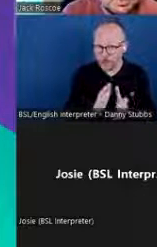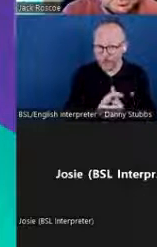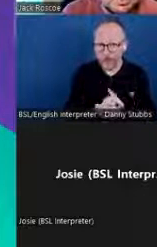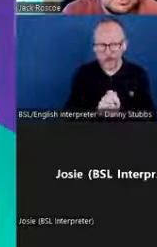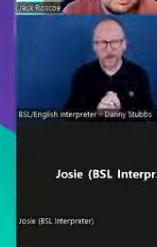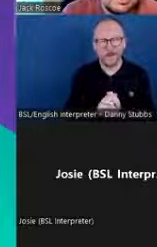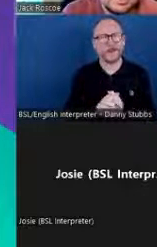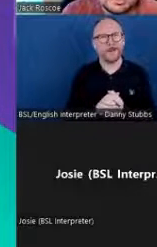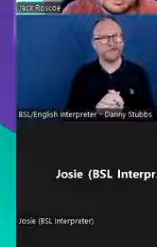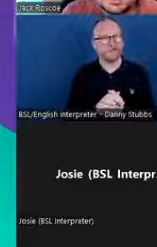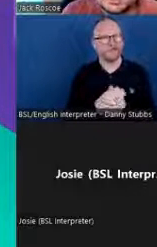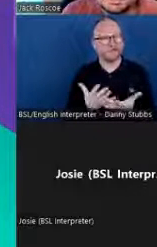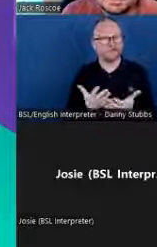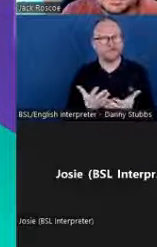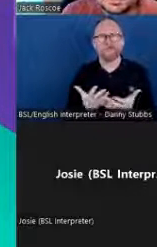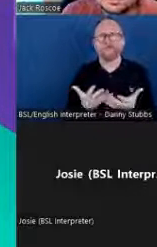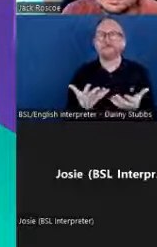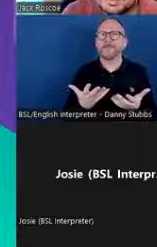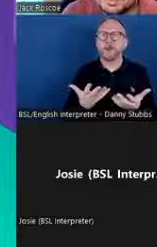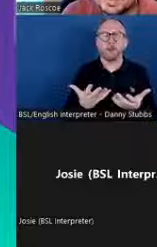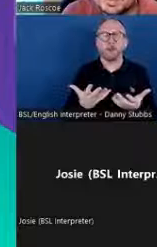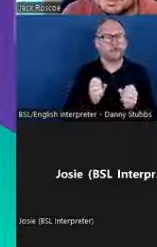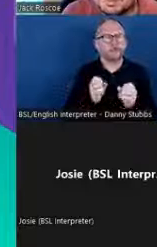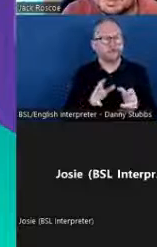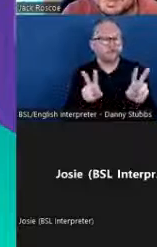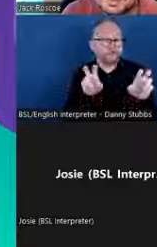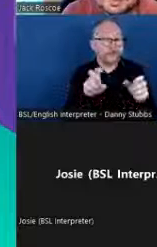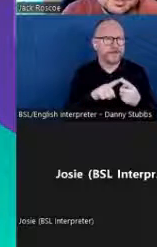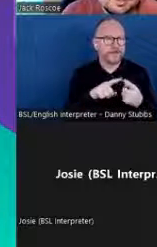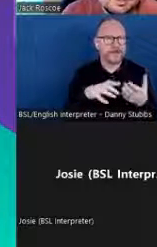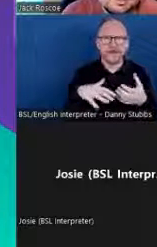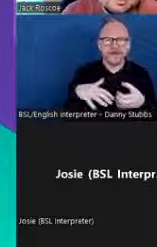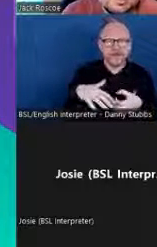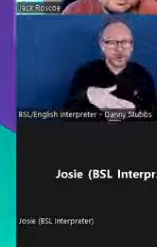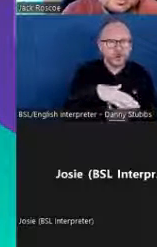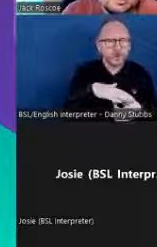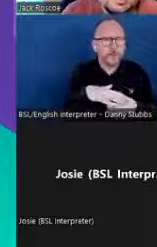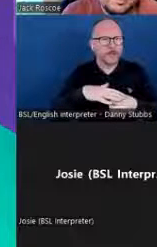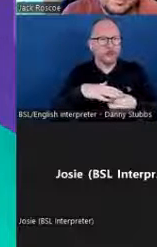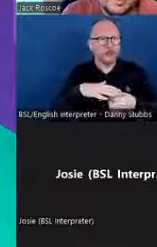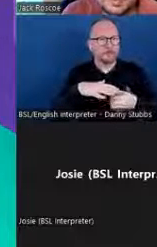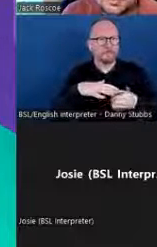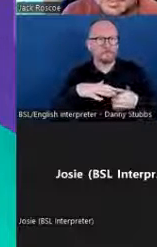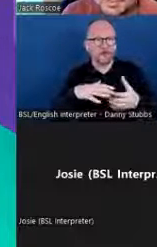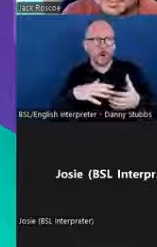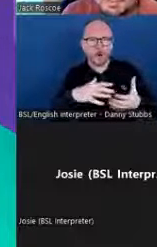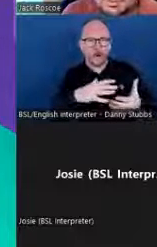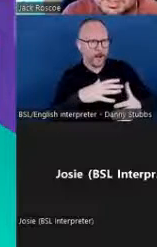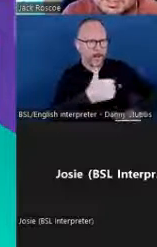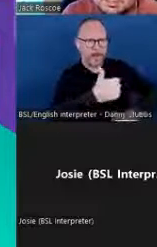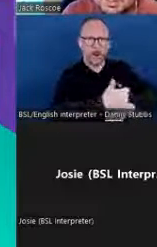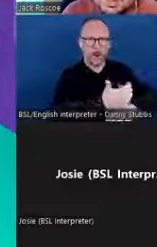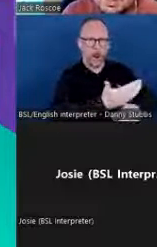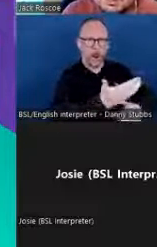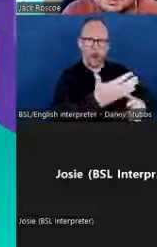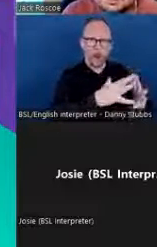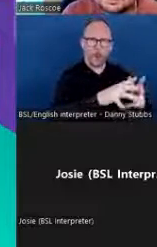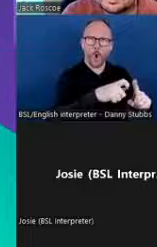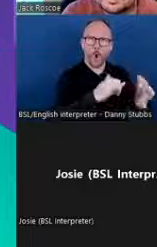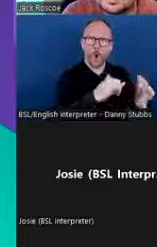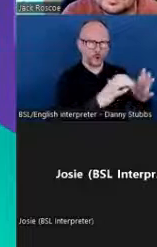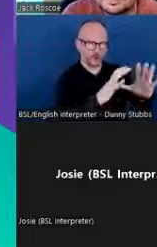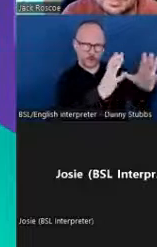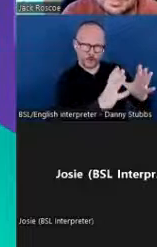covered situations and works to evaluate in public spaces, the concepts and metrics that we could measure,